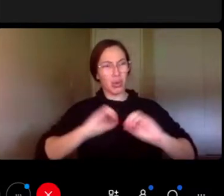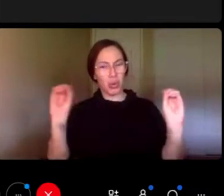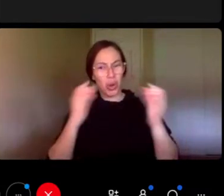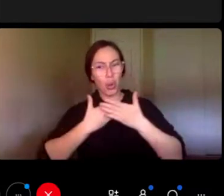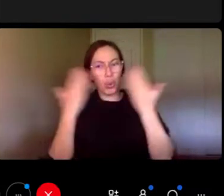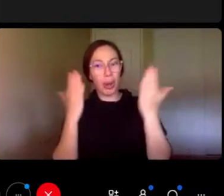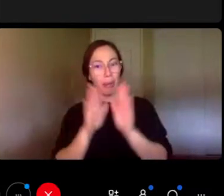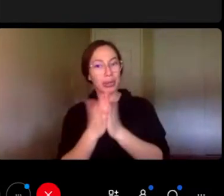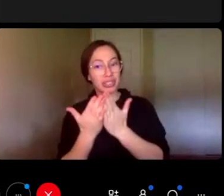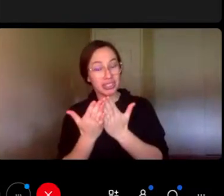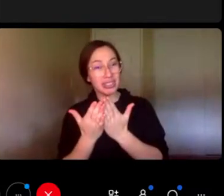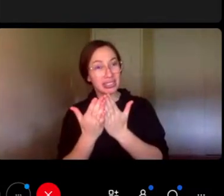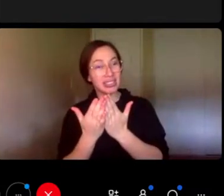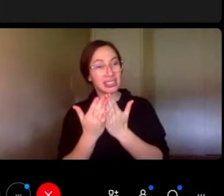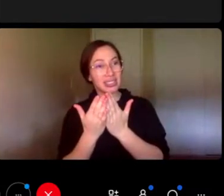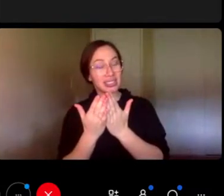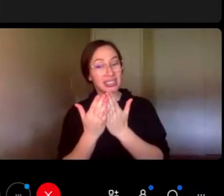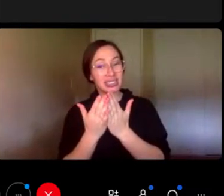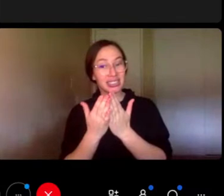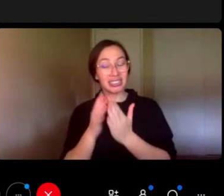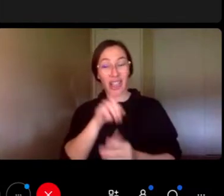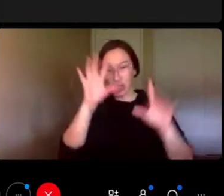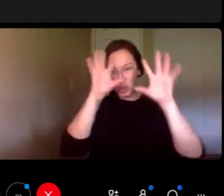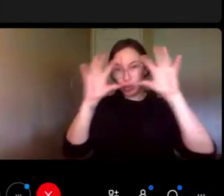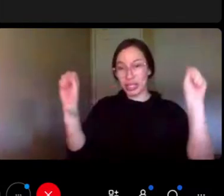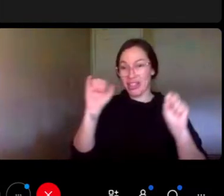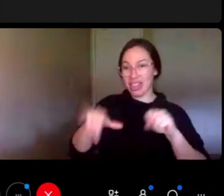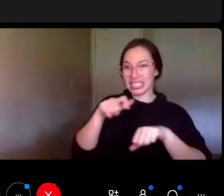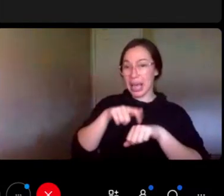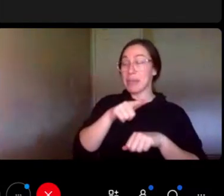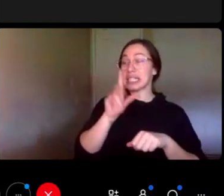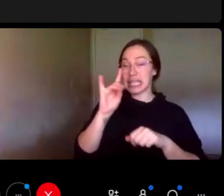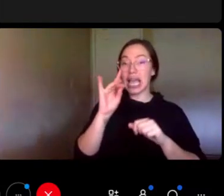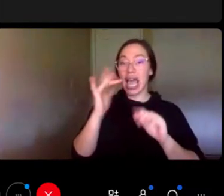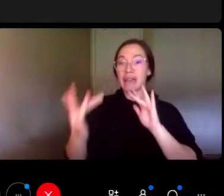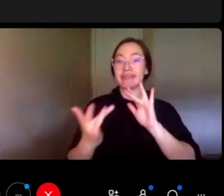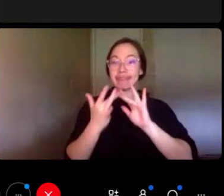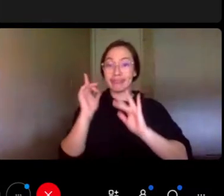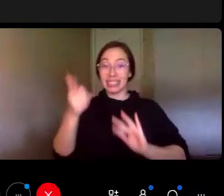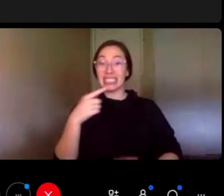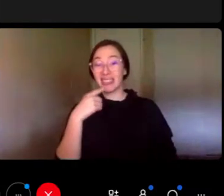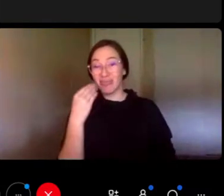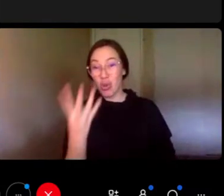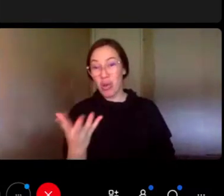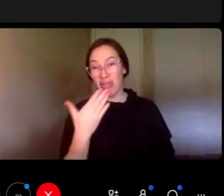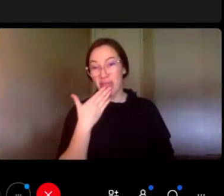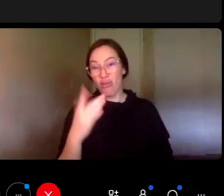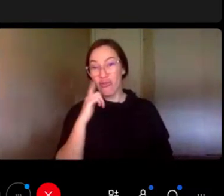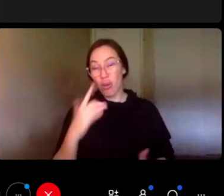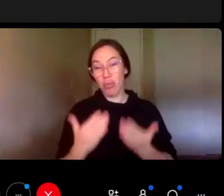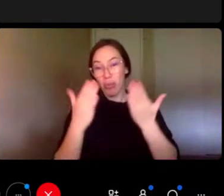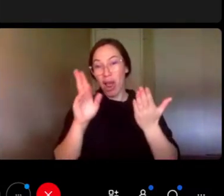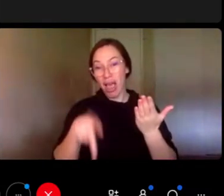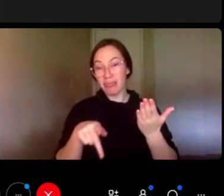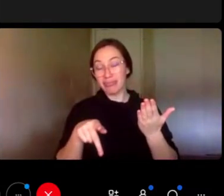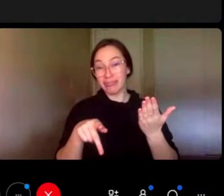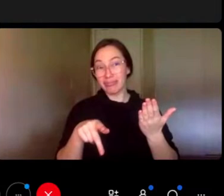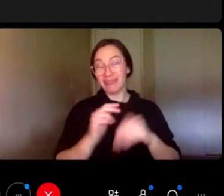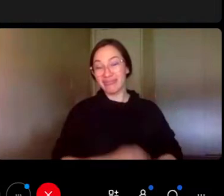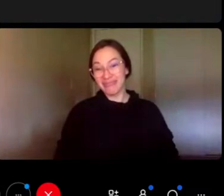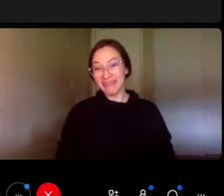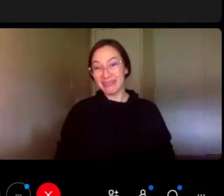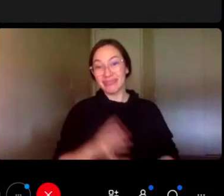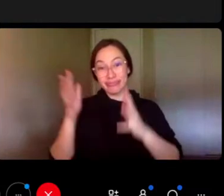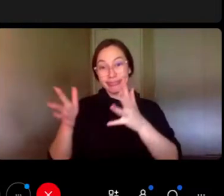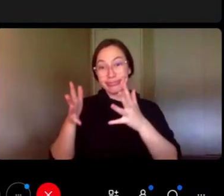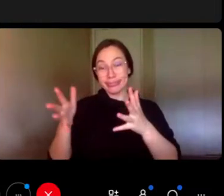books. And the superintendent at that time got back to me and said, you know what, thank you for bringing it to our attention. It was sitting